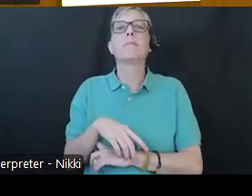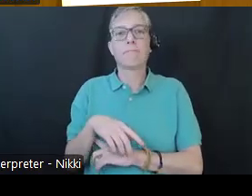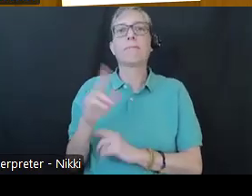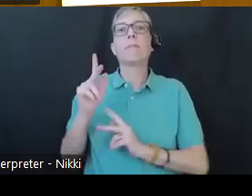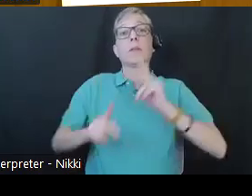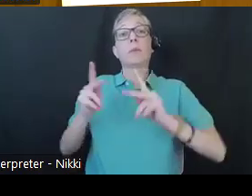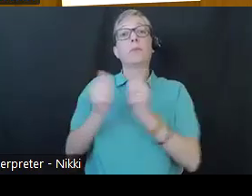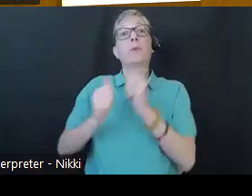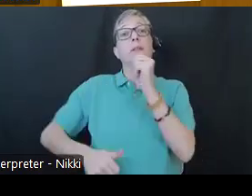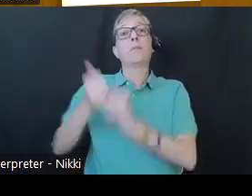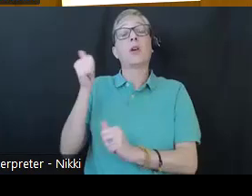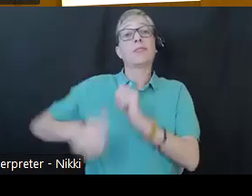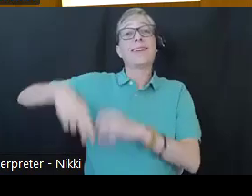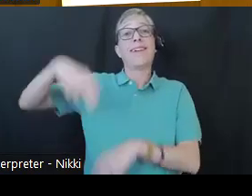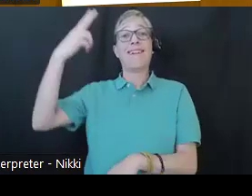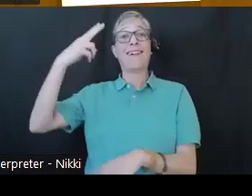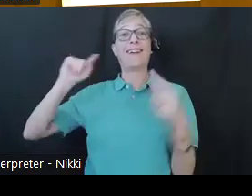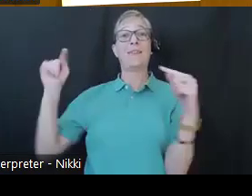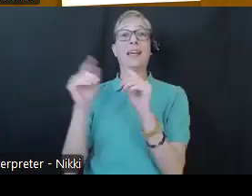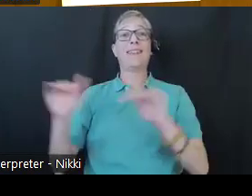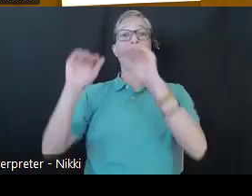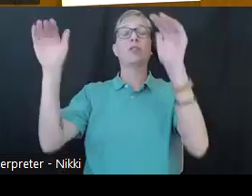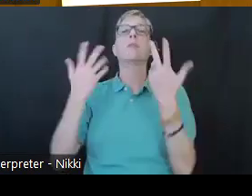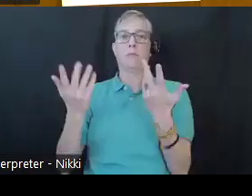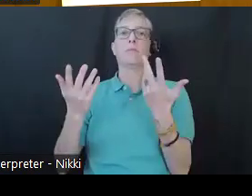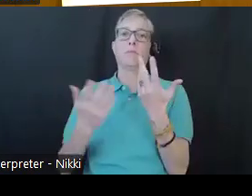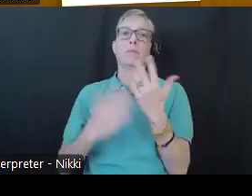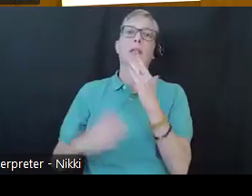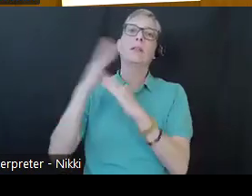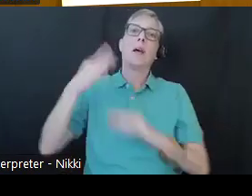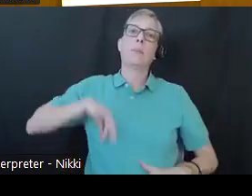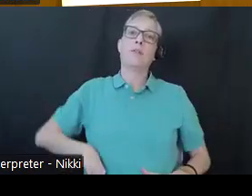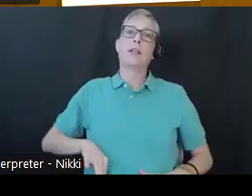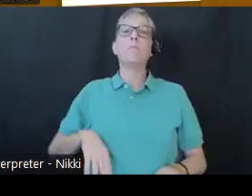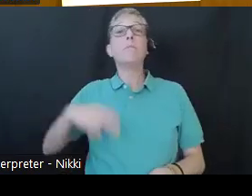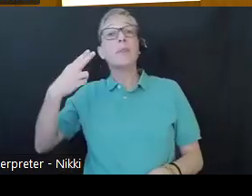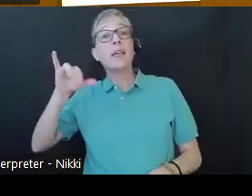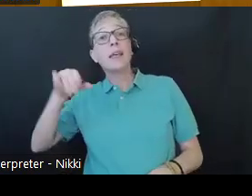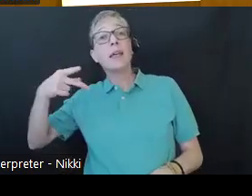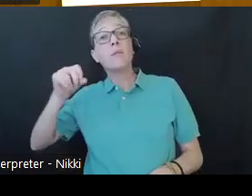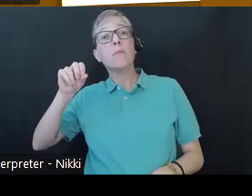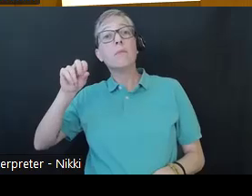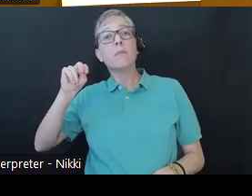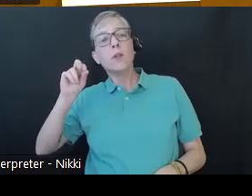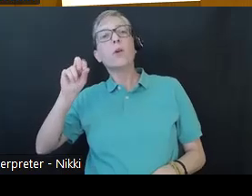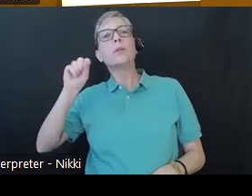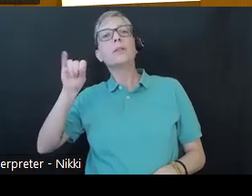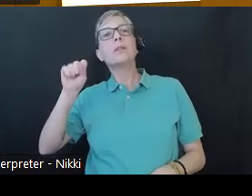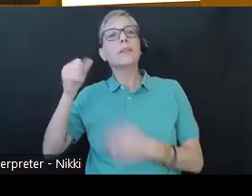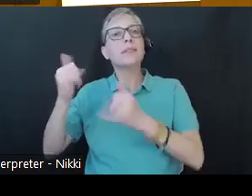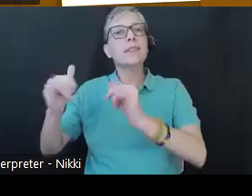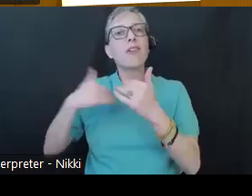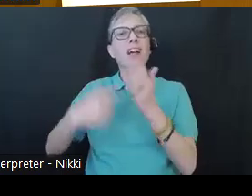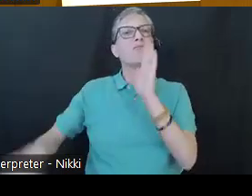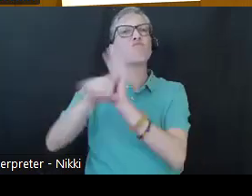levels really had the most benefit. You know, hypnosis still has a stigma even now, and in order to fight that